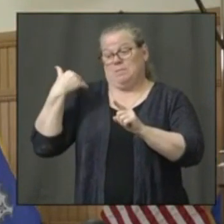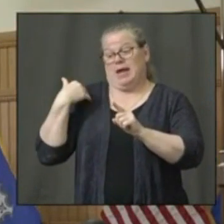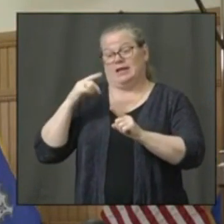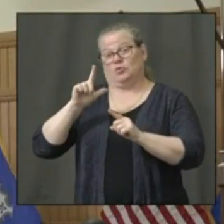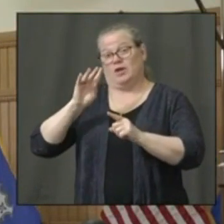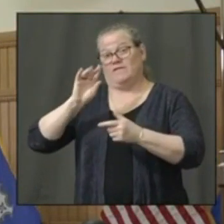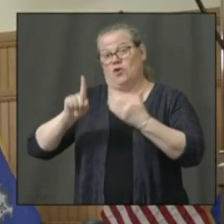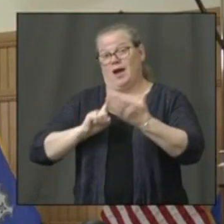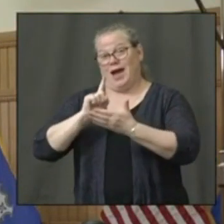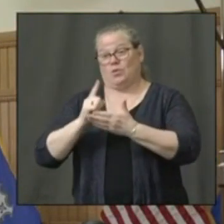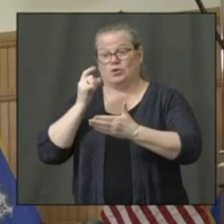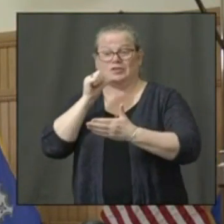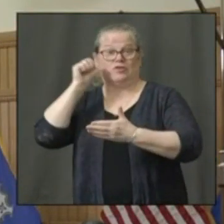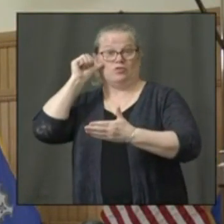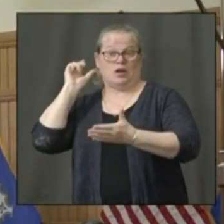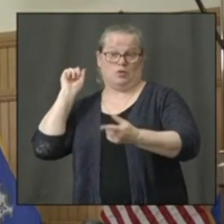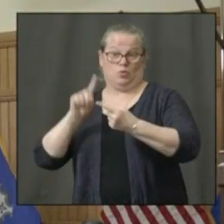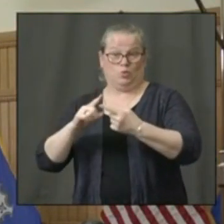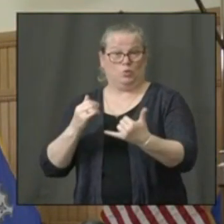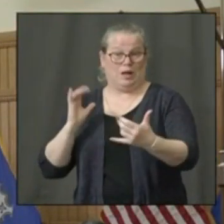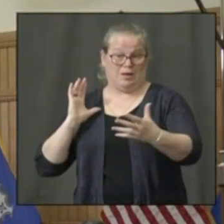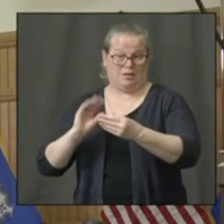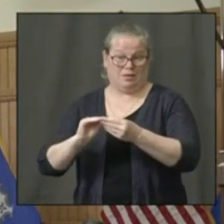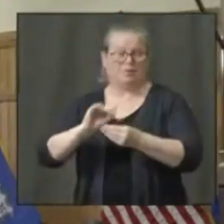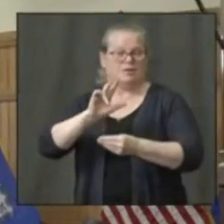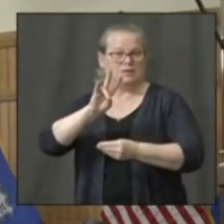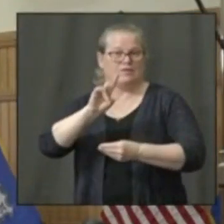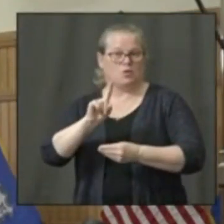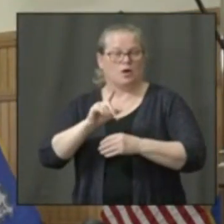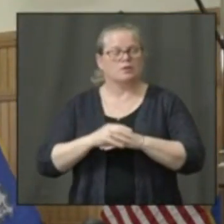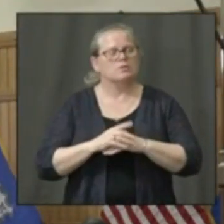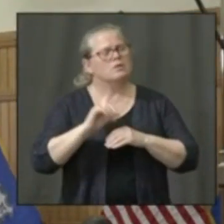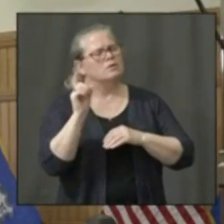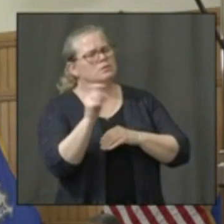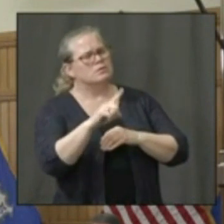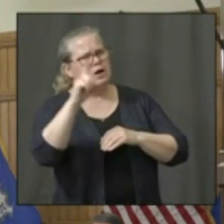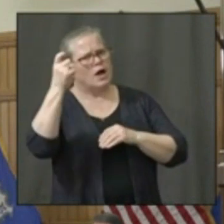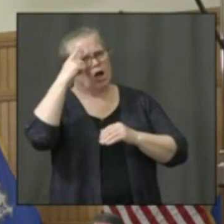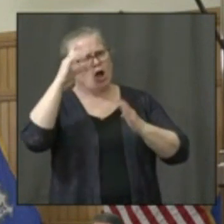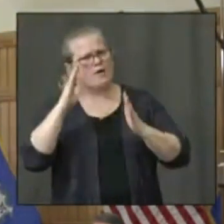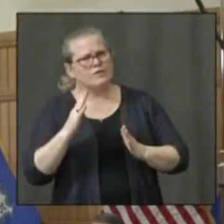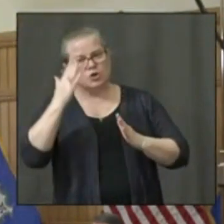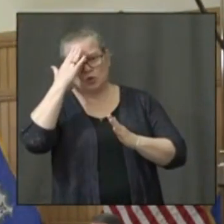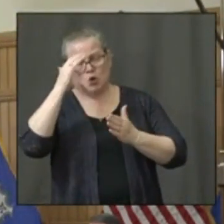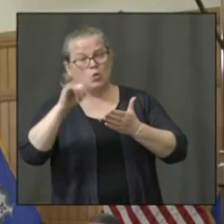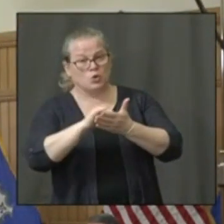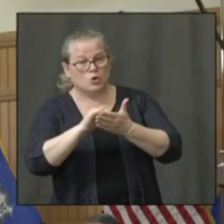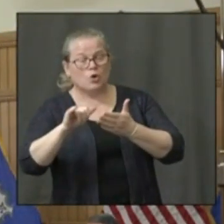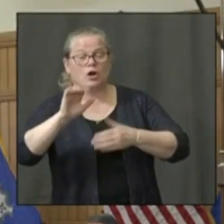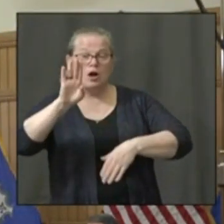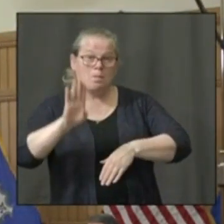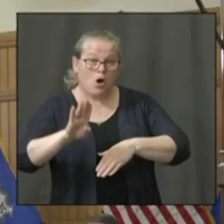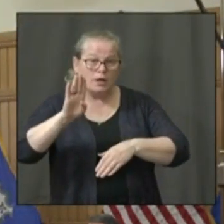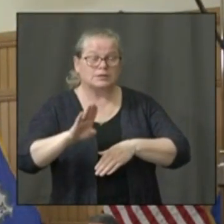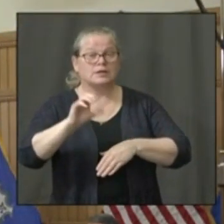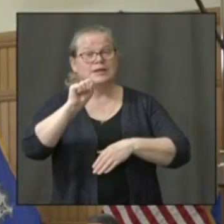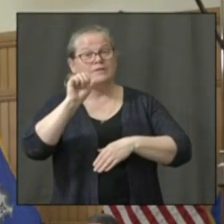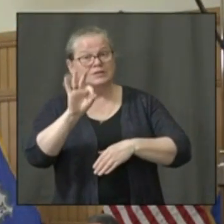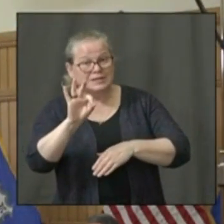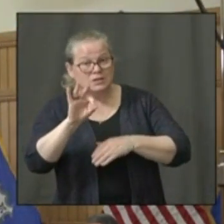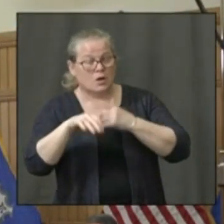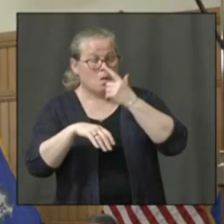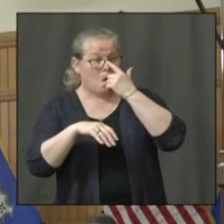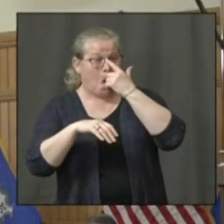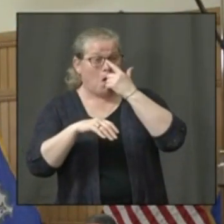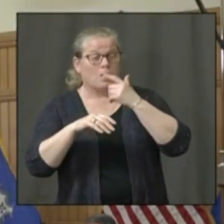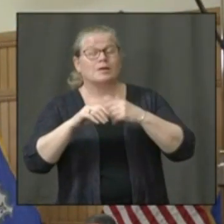Governor, one other point, if I could. And as you know, New York and Boston and San Francisco have been banning